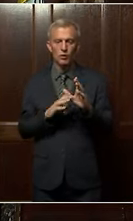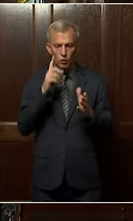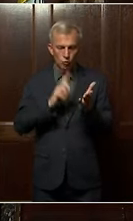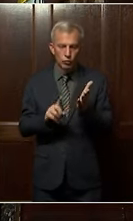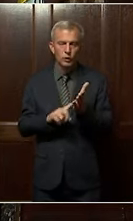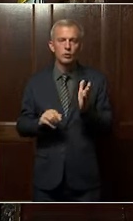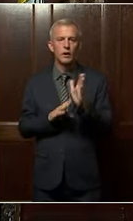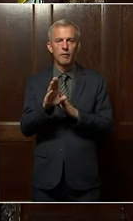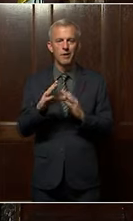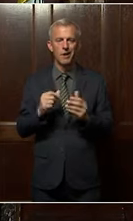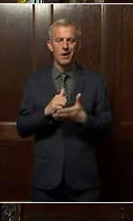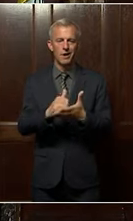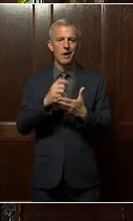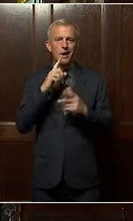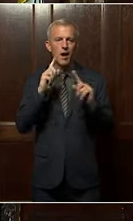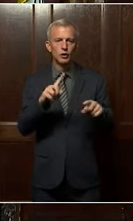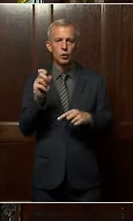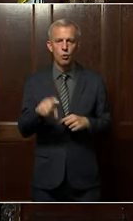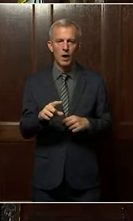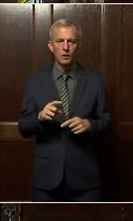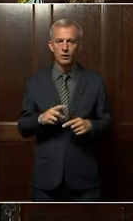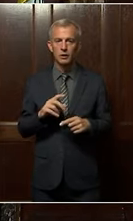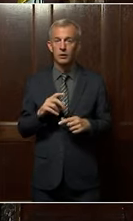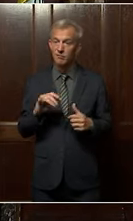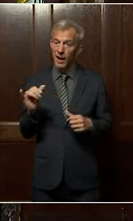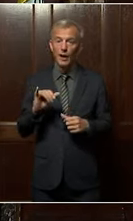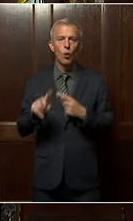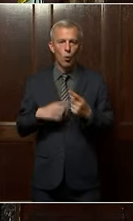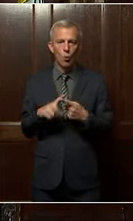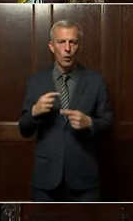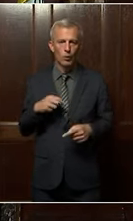questions that are key to what you want to hear. When, Mayor, are we going to get back to normal?